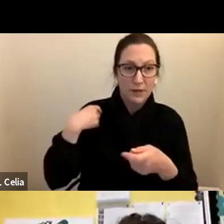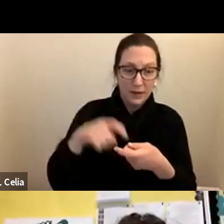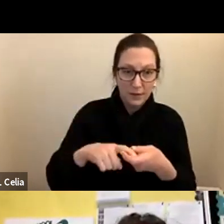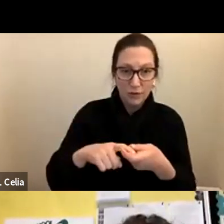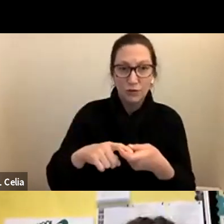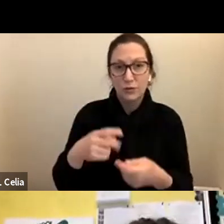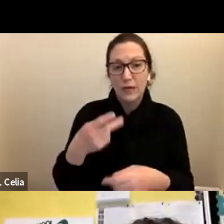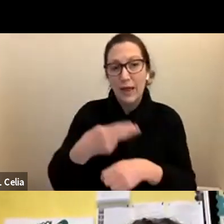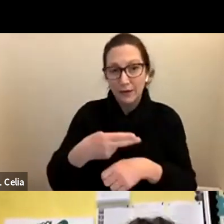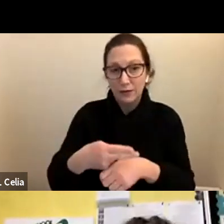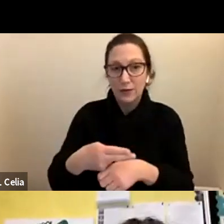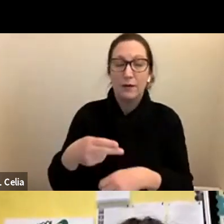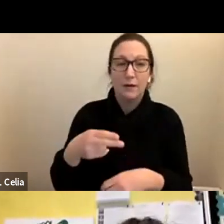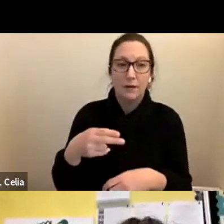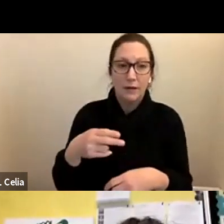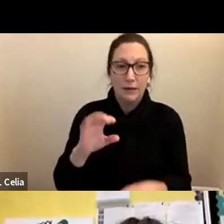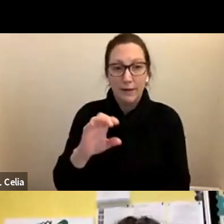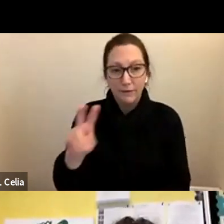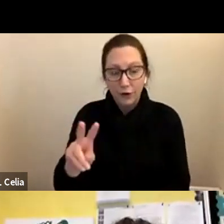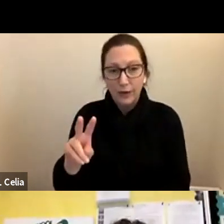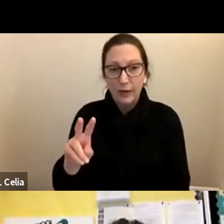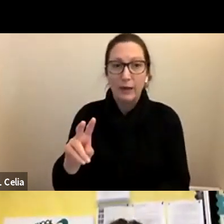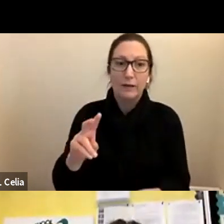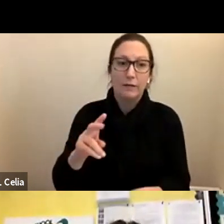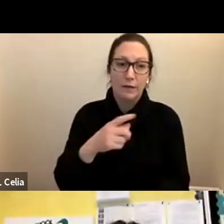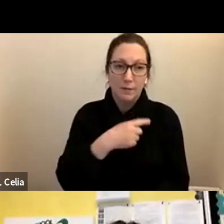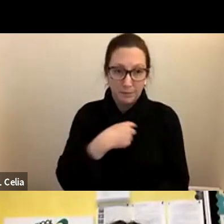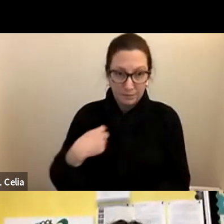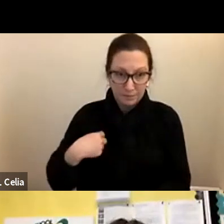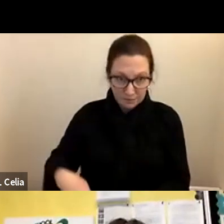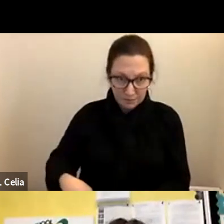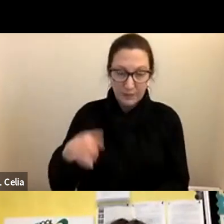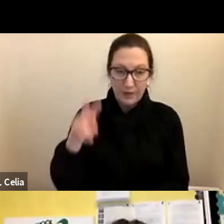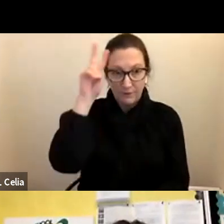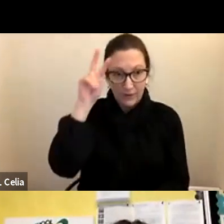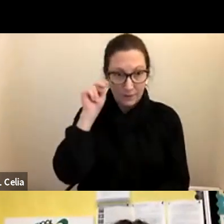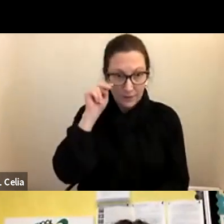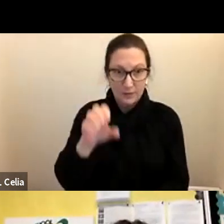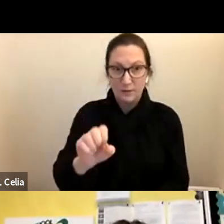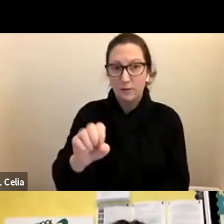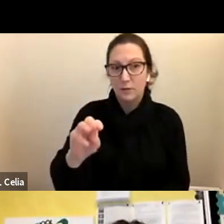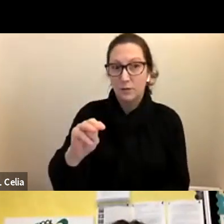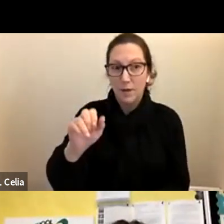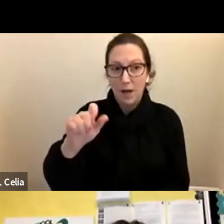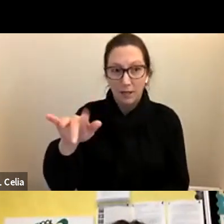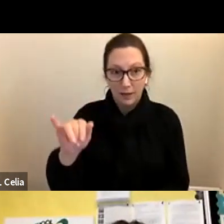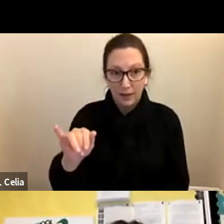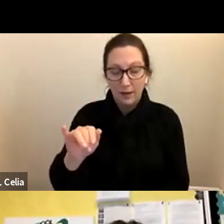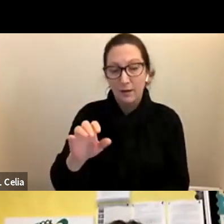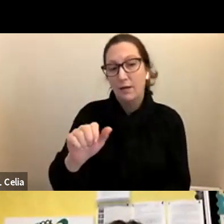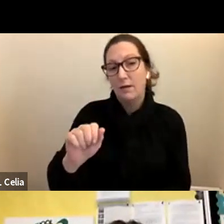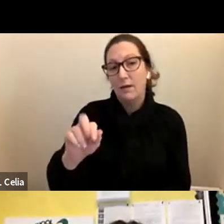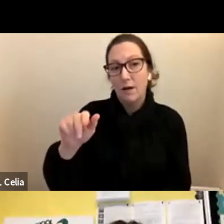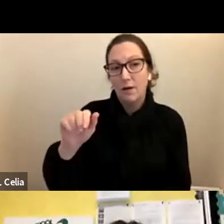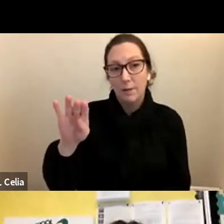Verdean, Portuguese, Cantonese, Mandarin, Vietnamese, Somali, Arabic, and American Sign